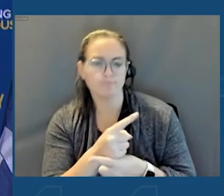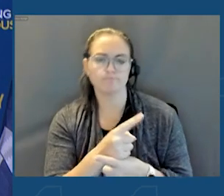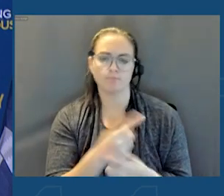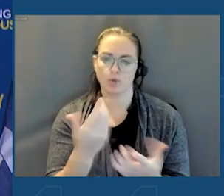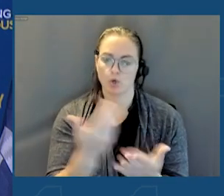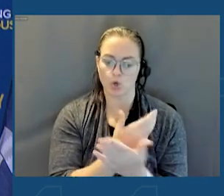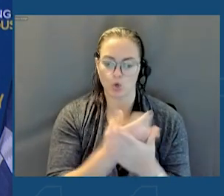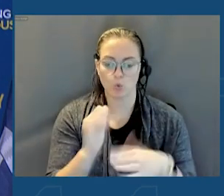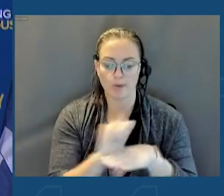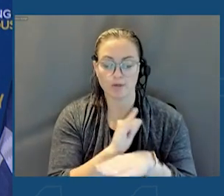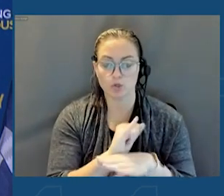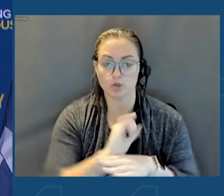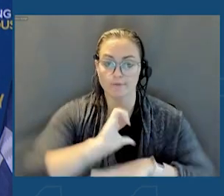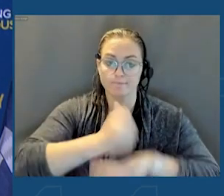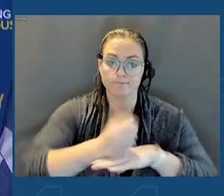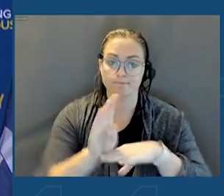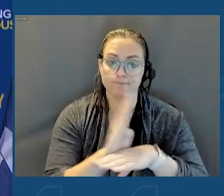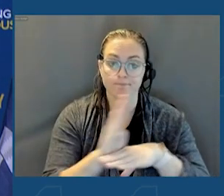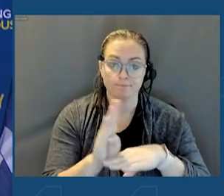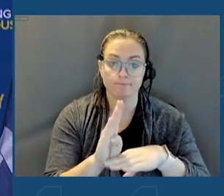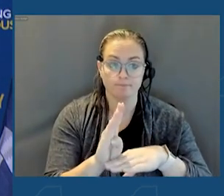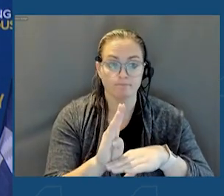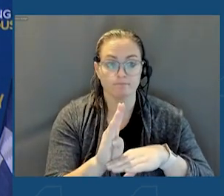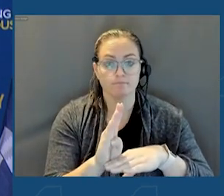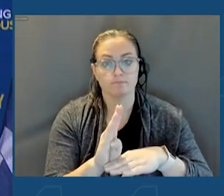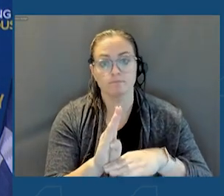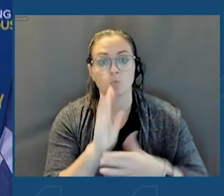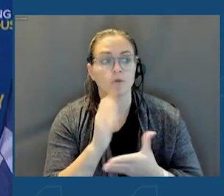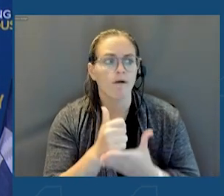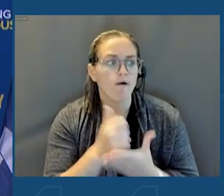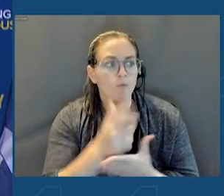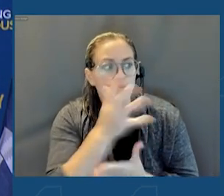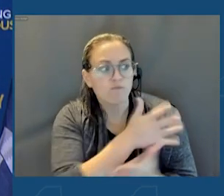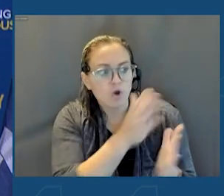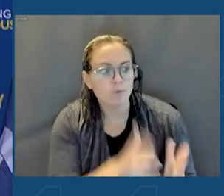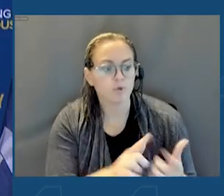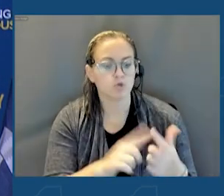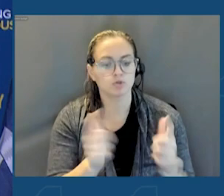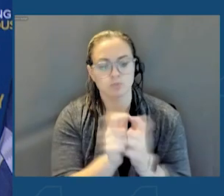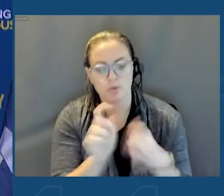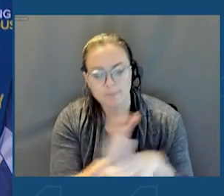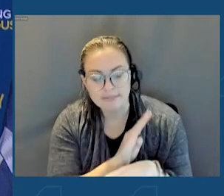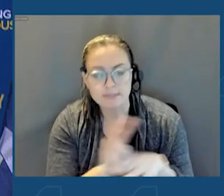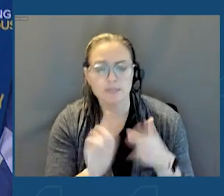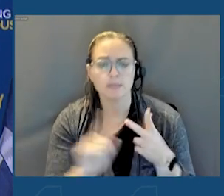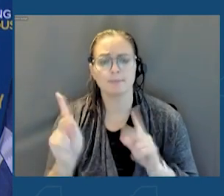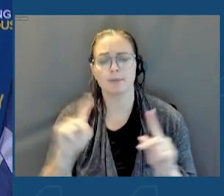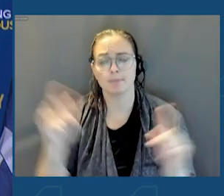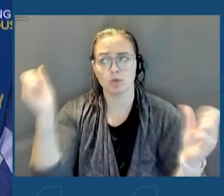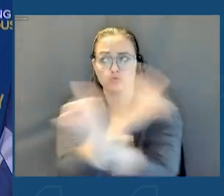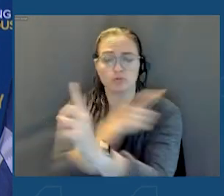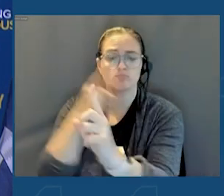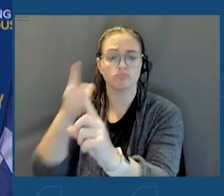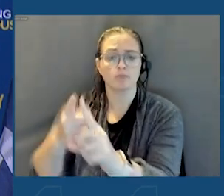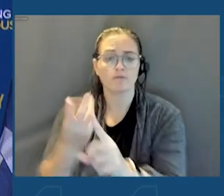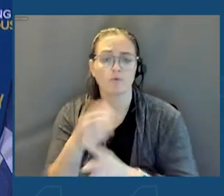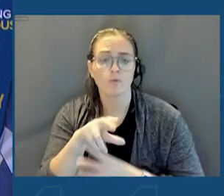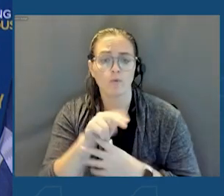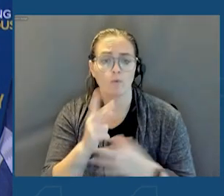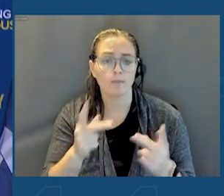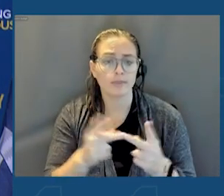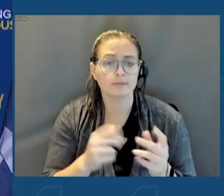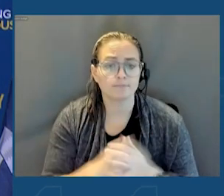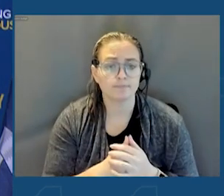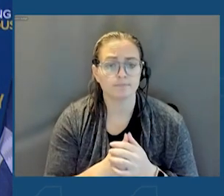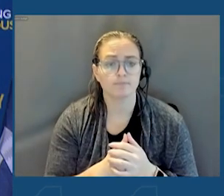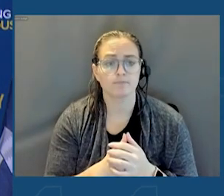a dynamic industry that'll help farmers and small businesses and people have the dream of having their own place. And also